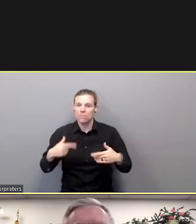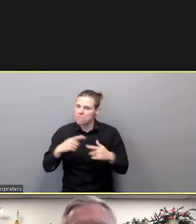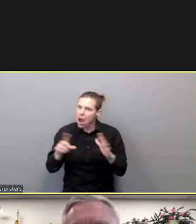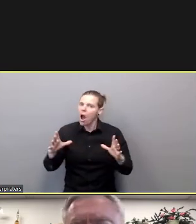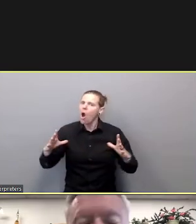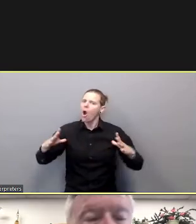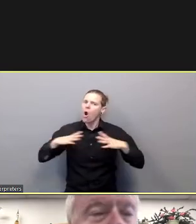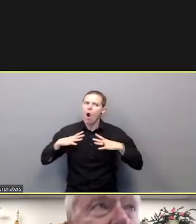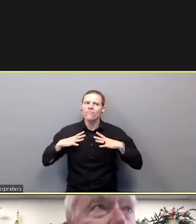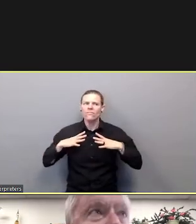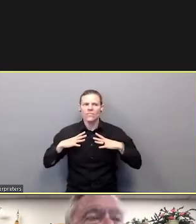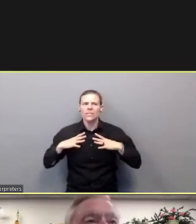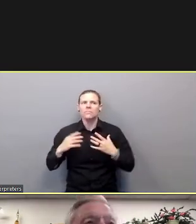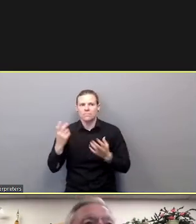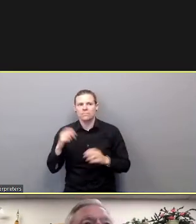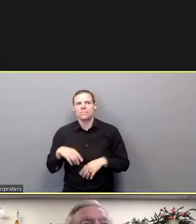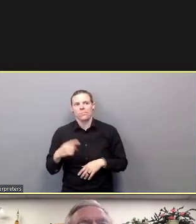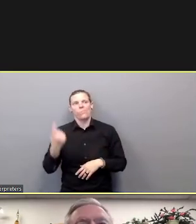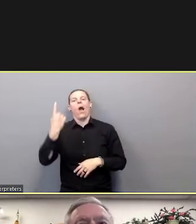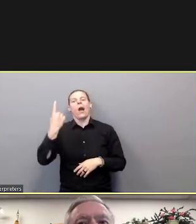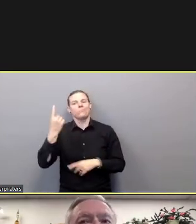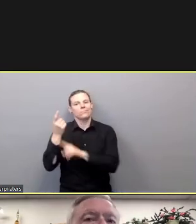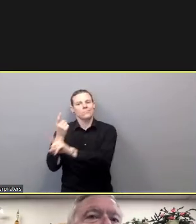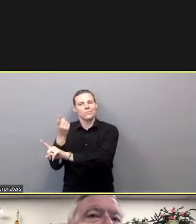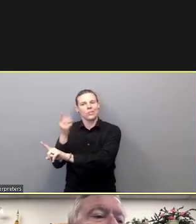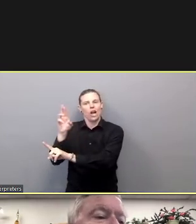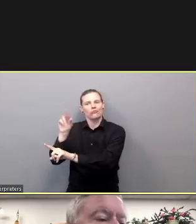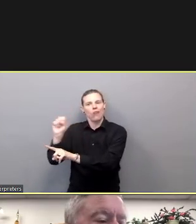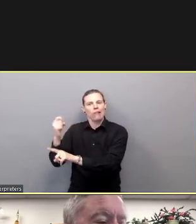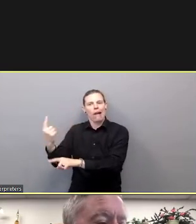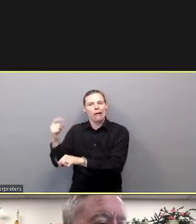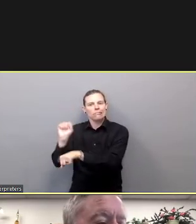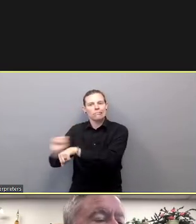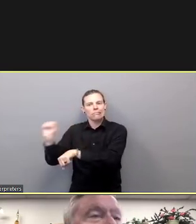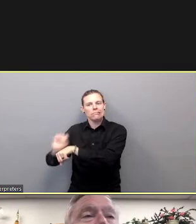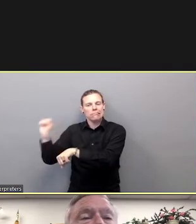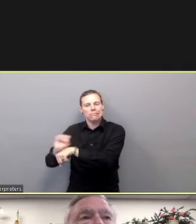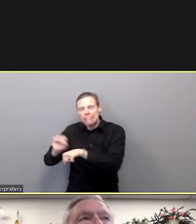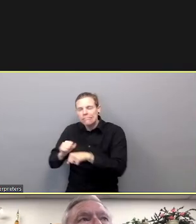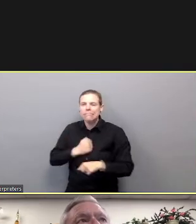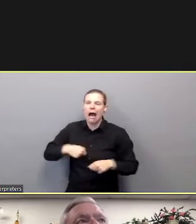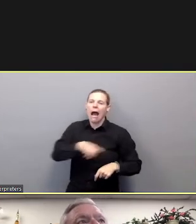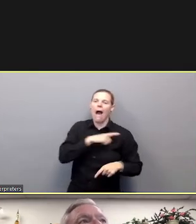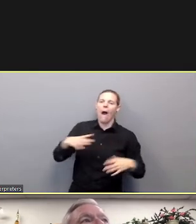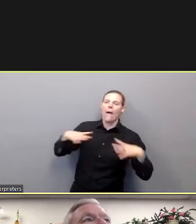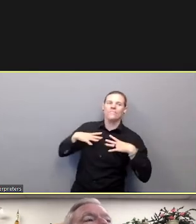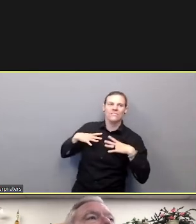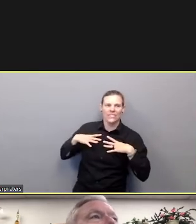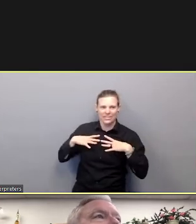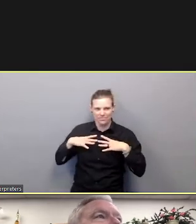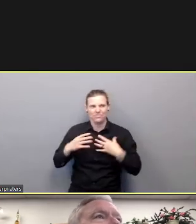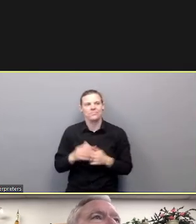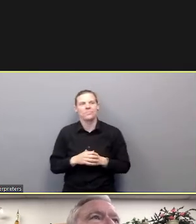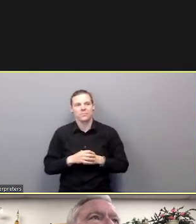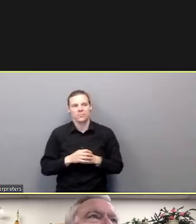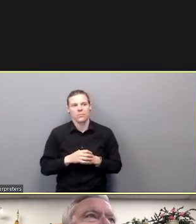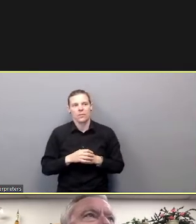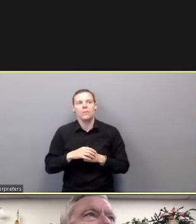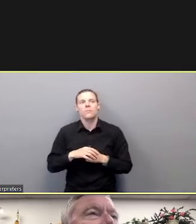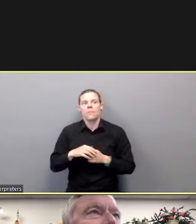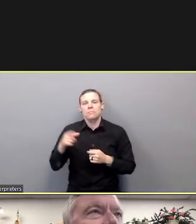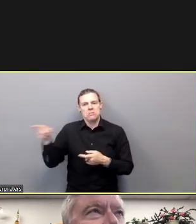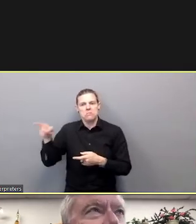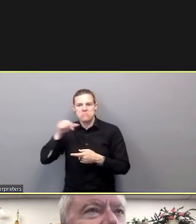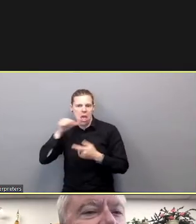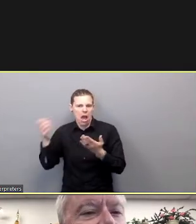So Laura's not with us today, so I'm going to do an update on vaccines real quickly. And Brianna, if we could, first,